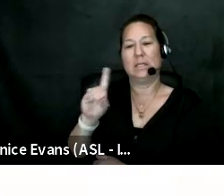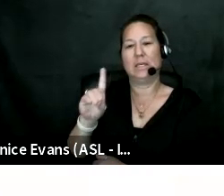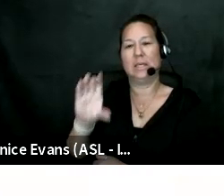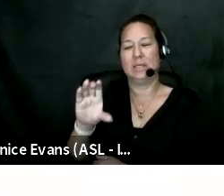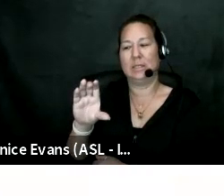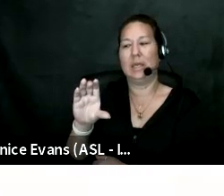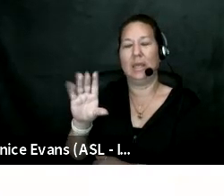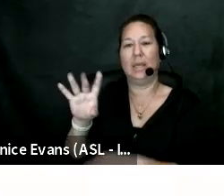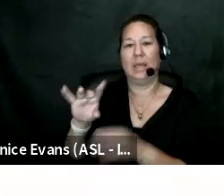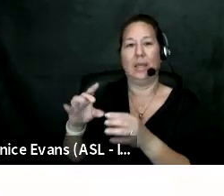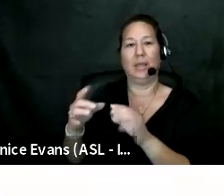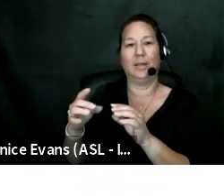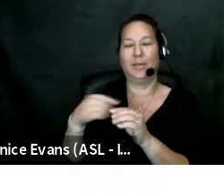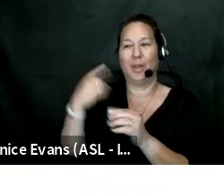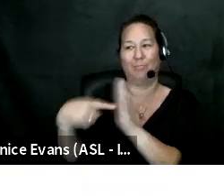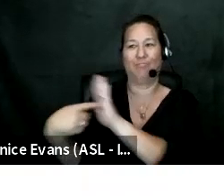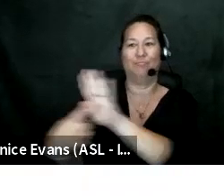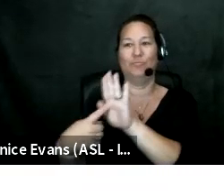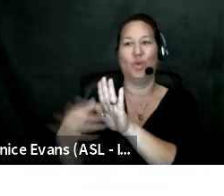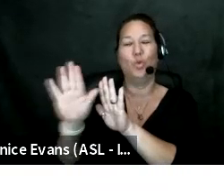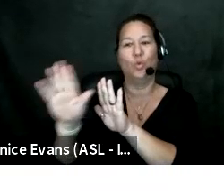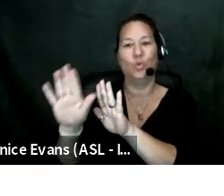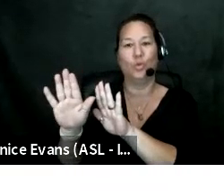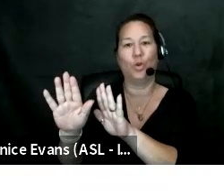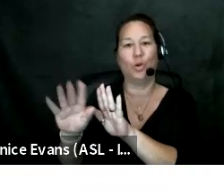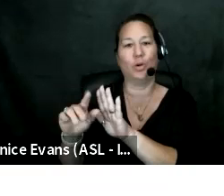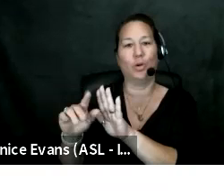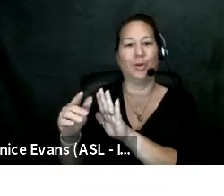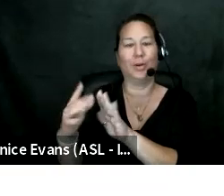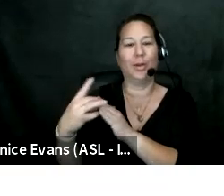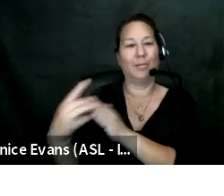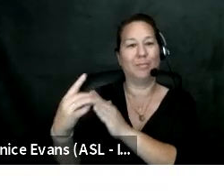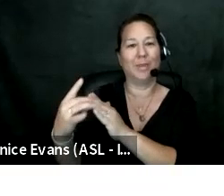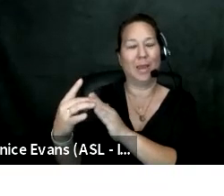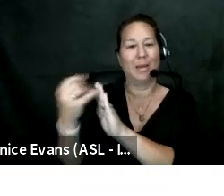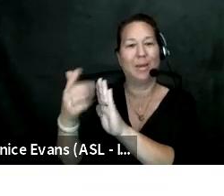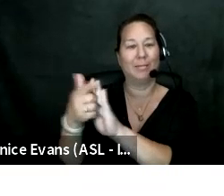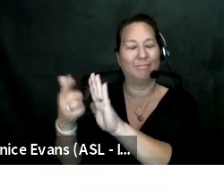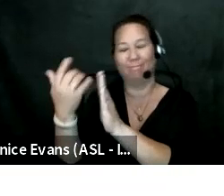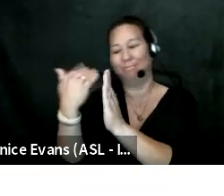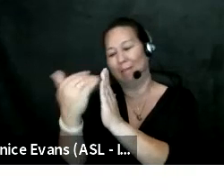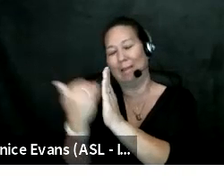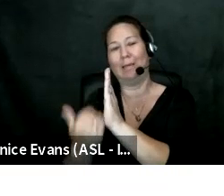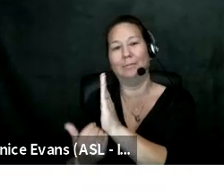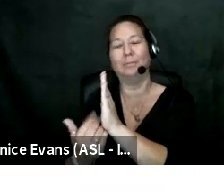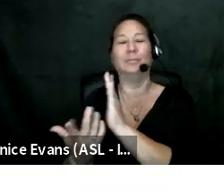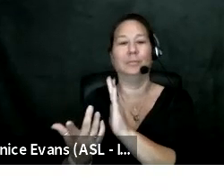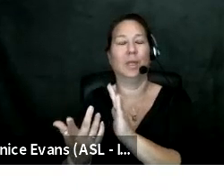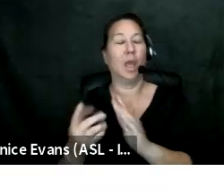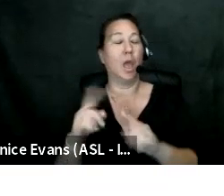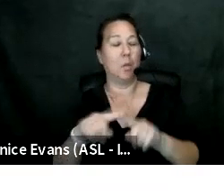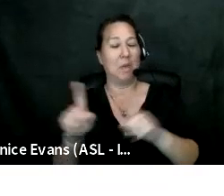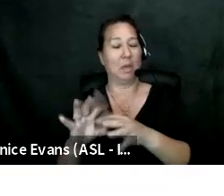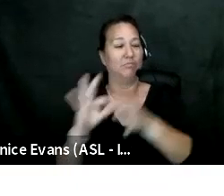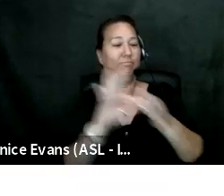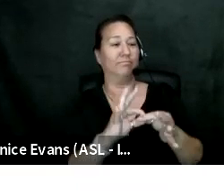makes sense. And then the state will be able to release the state guidance. What Lisa mentioned about childcare is that childcare is governed